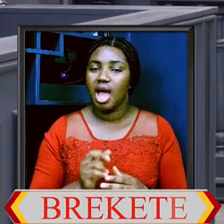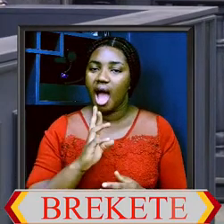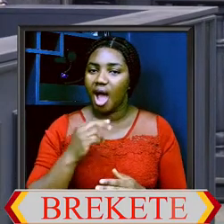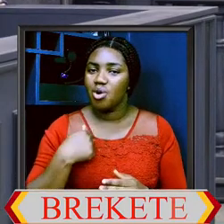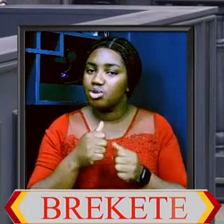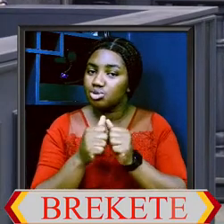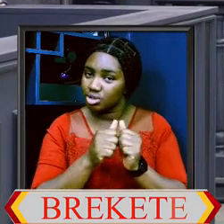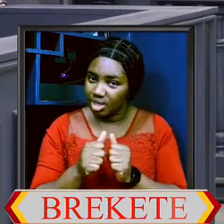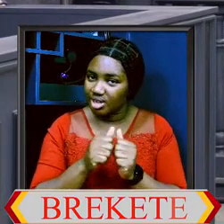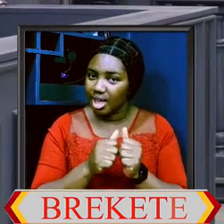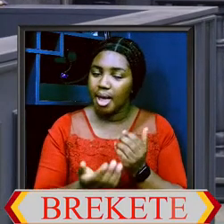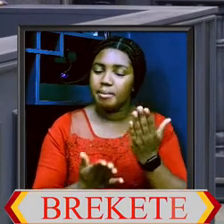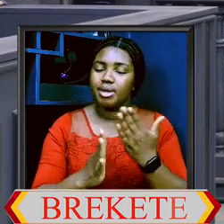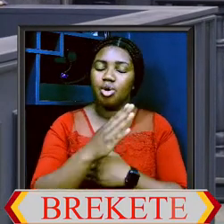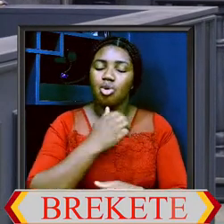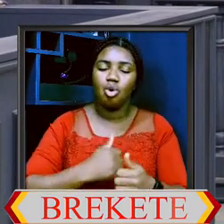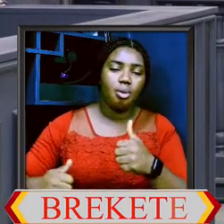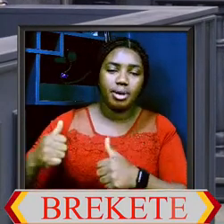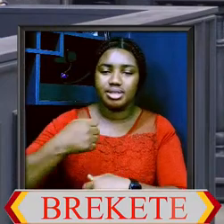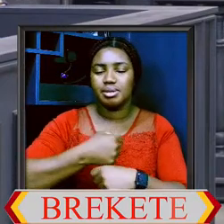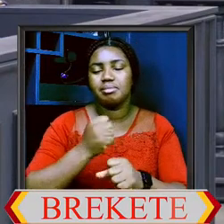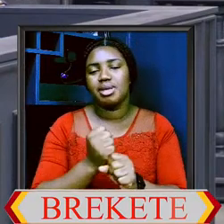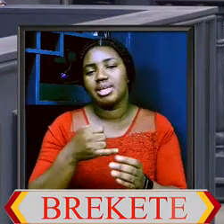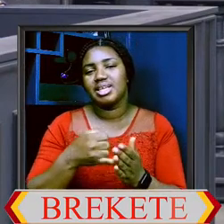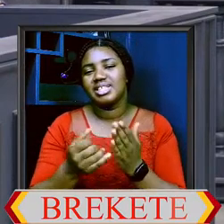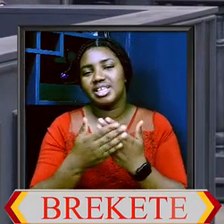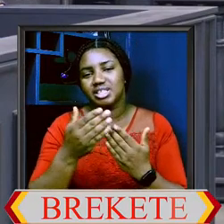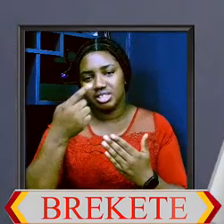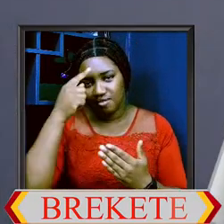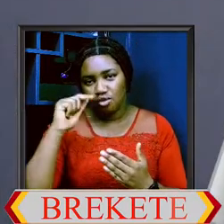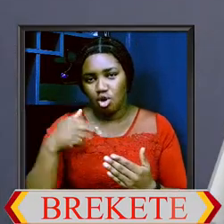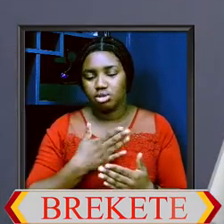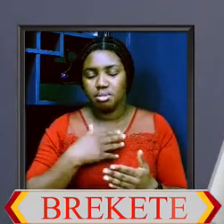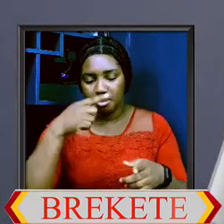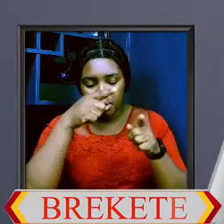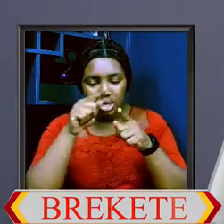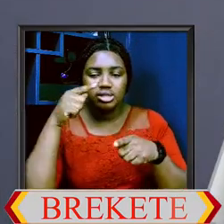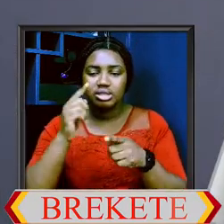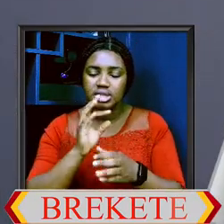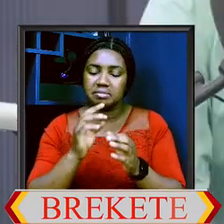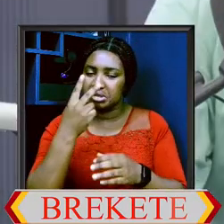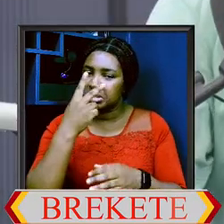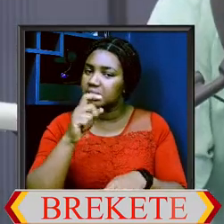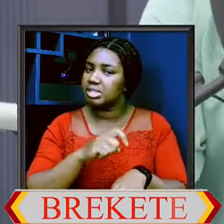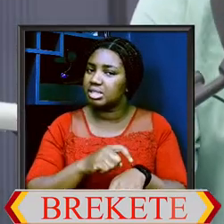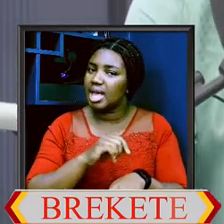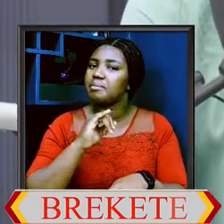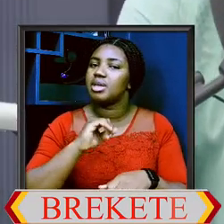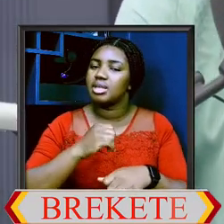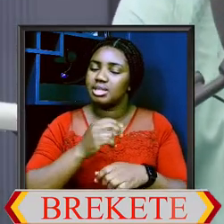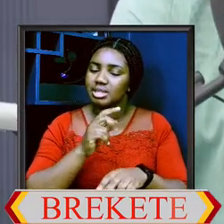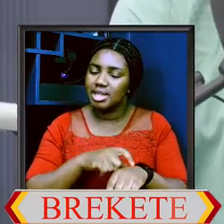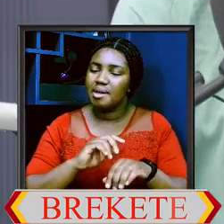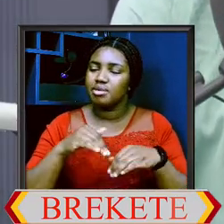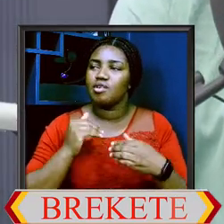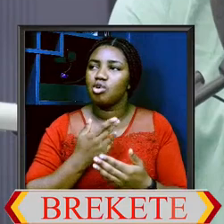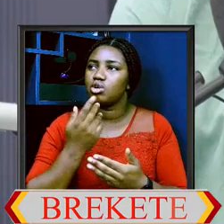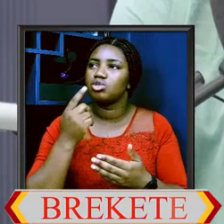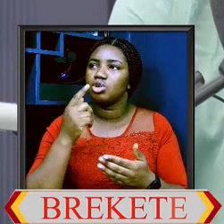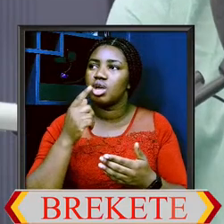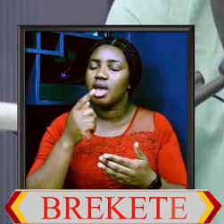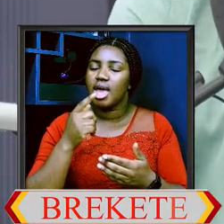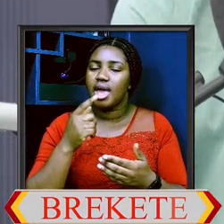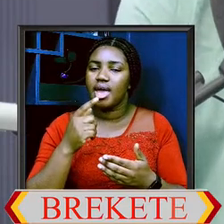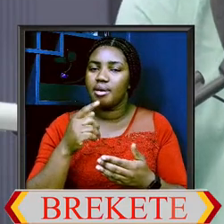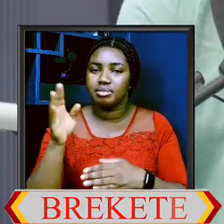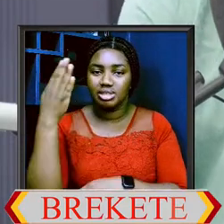we together yes sir may God Almighty make it easy for us my brothers my sisters they give us sign sign sign make